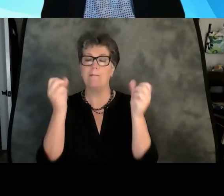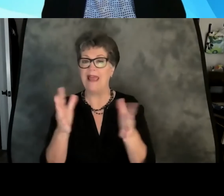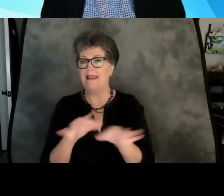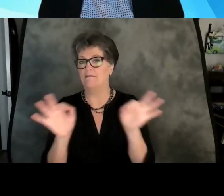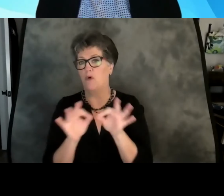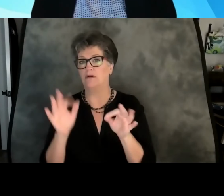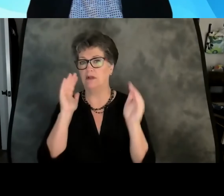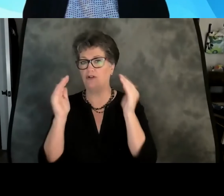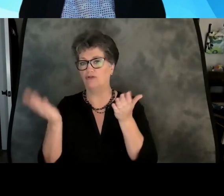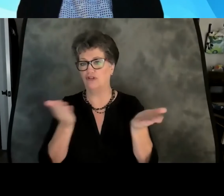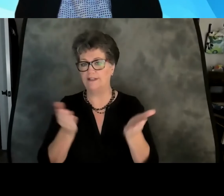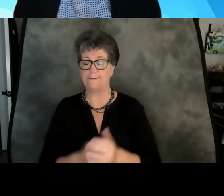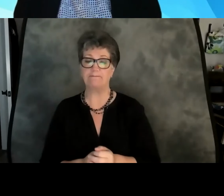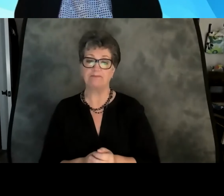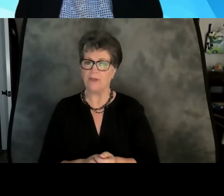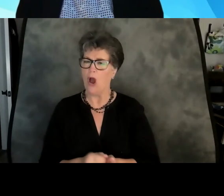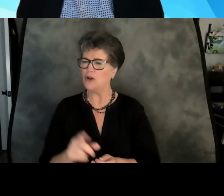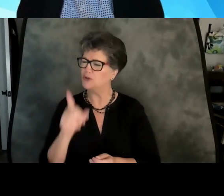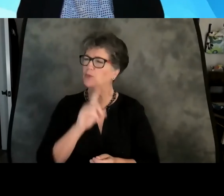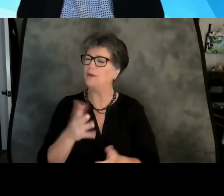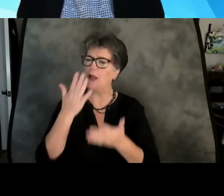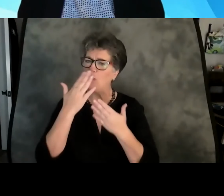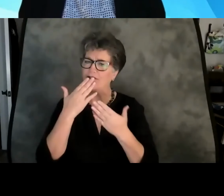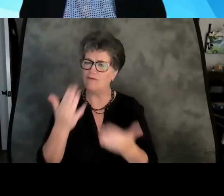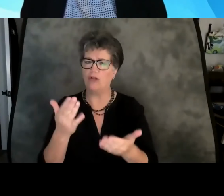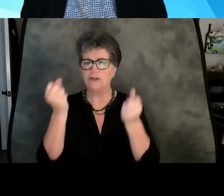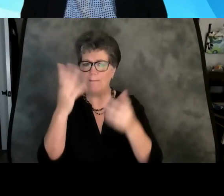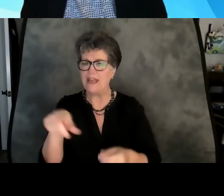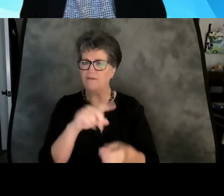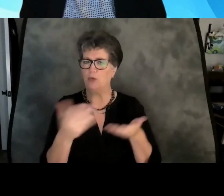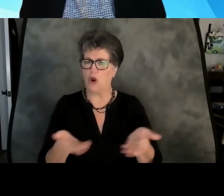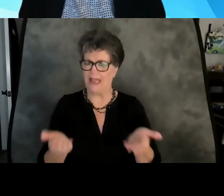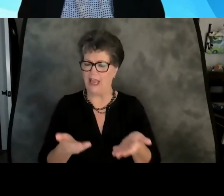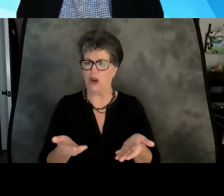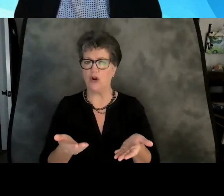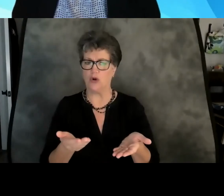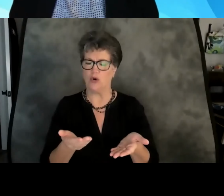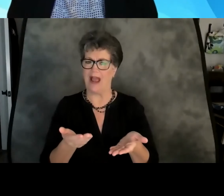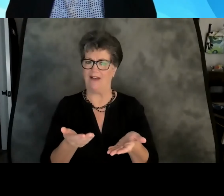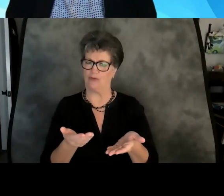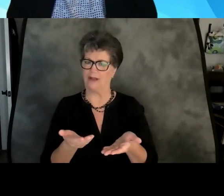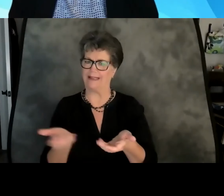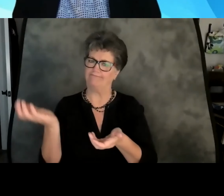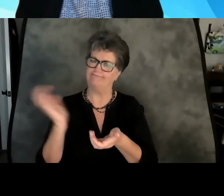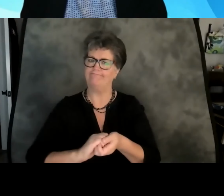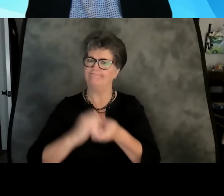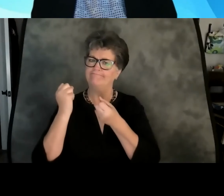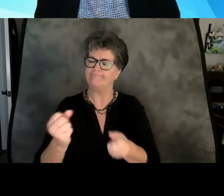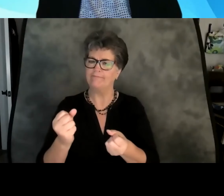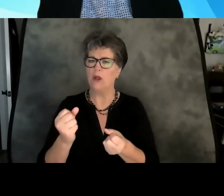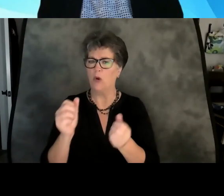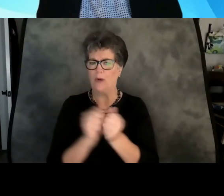services. We're also really grateful to many of you who are here who have strengthened the partnership between aging and